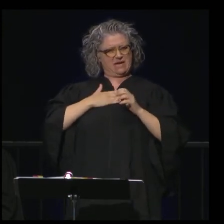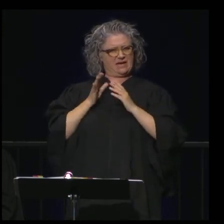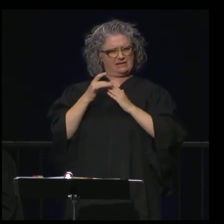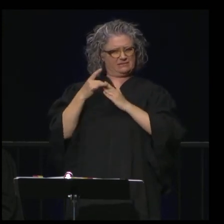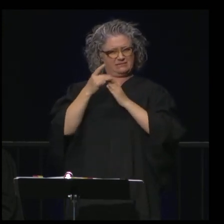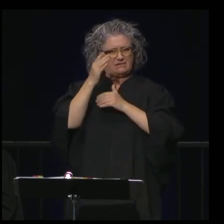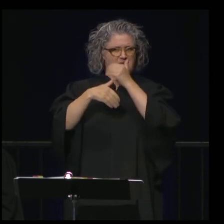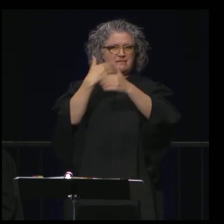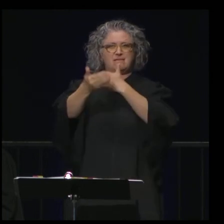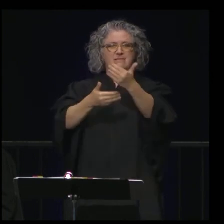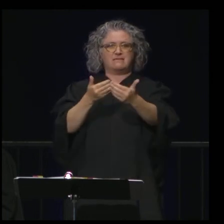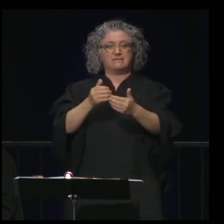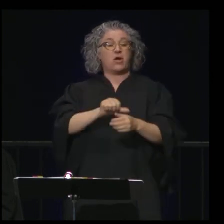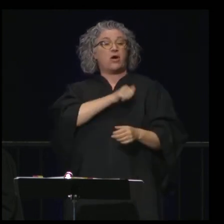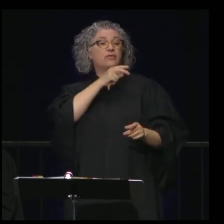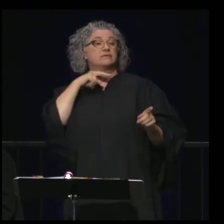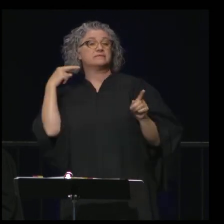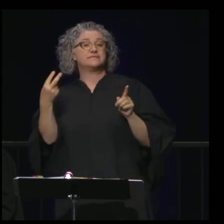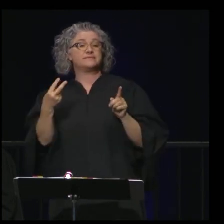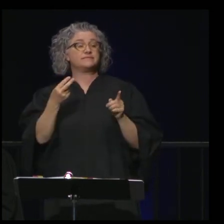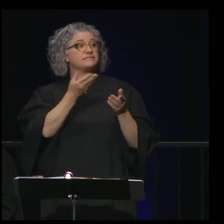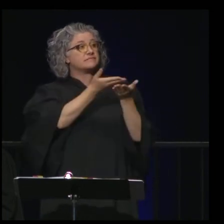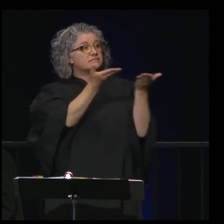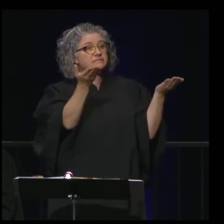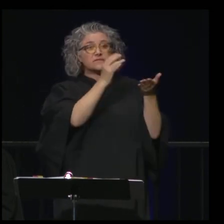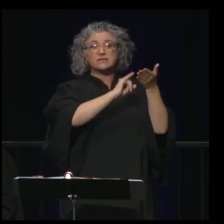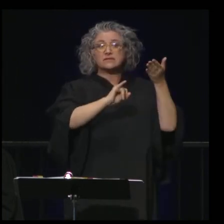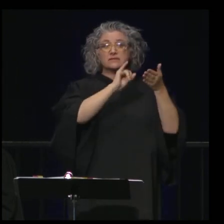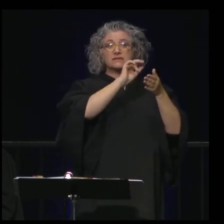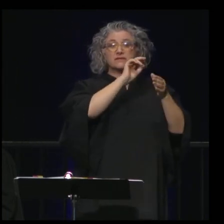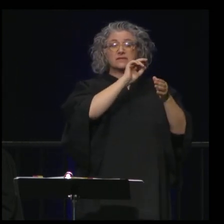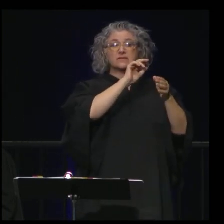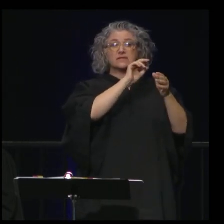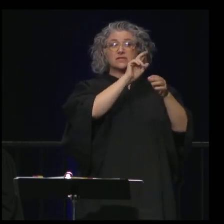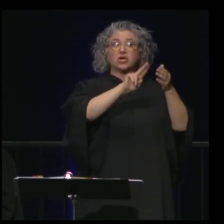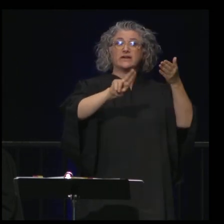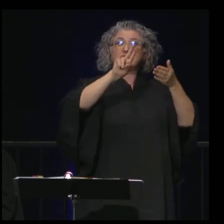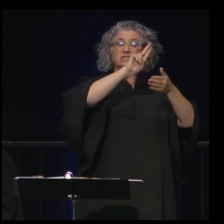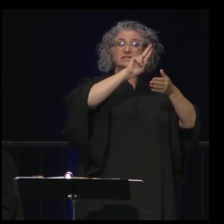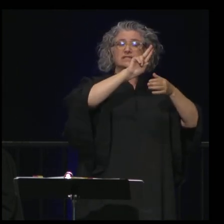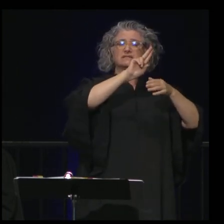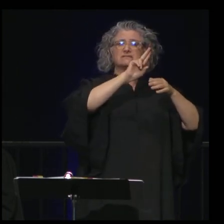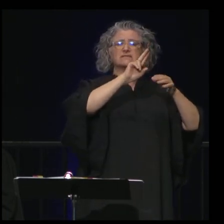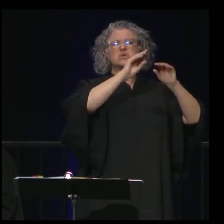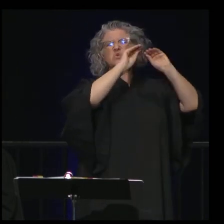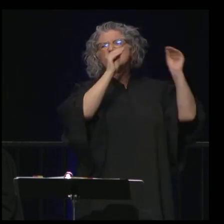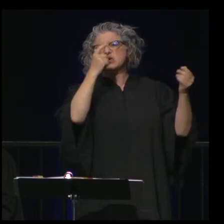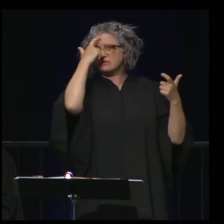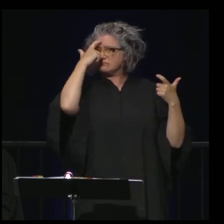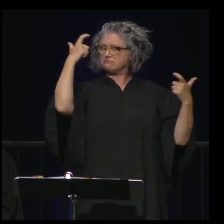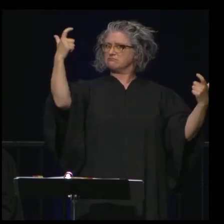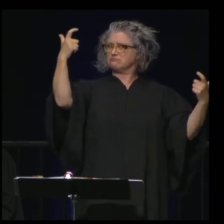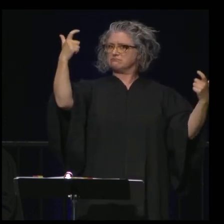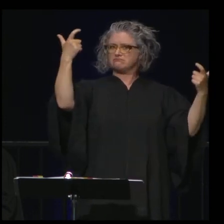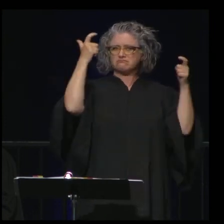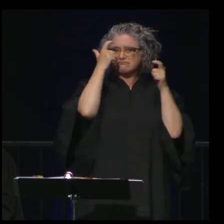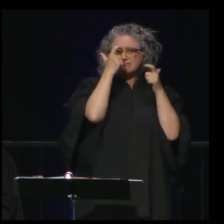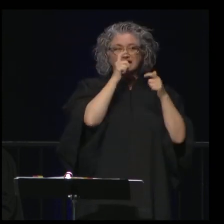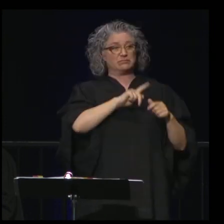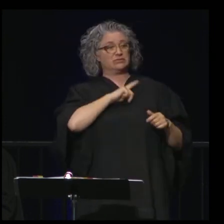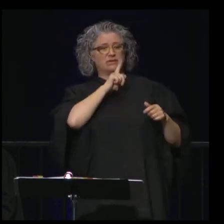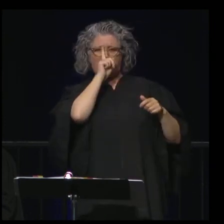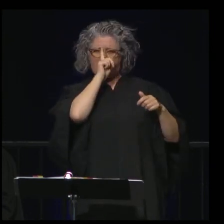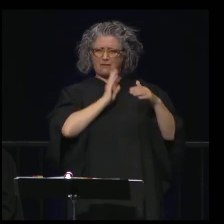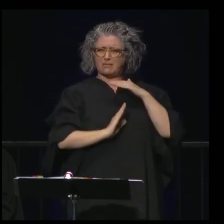put it another way, it was a university without ego. As an institution, its personality was